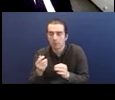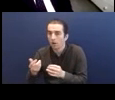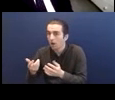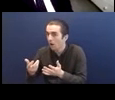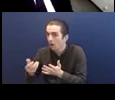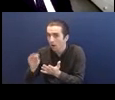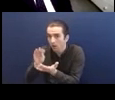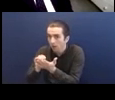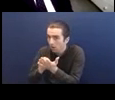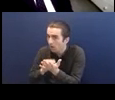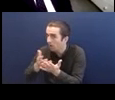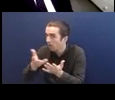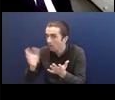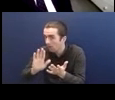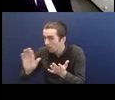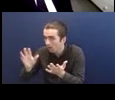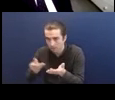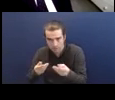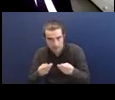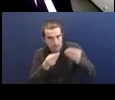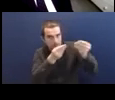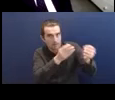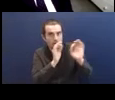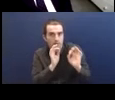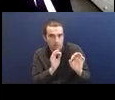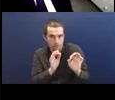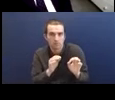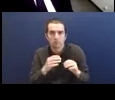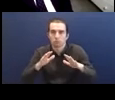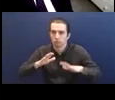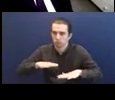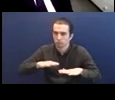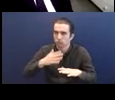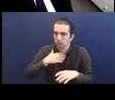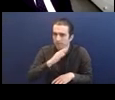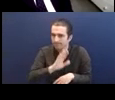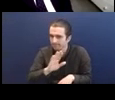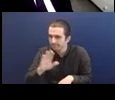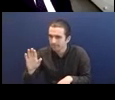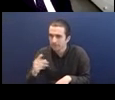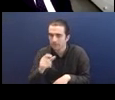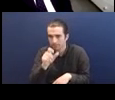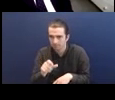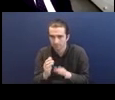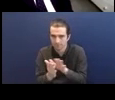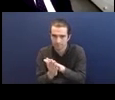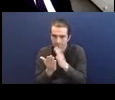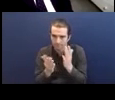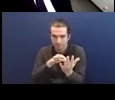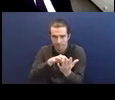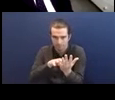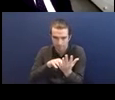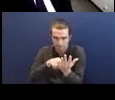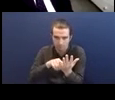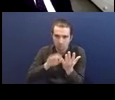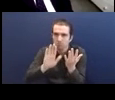are leaving our school at grade 4 to grade 5, we move that back. We move that learner profile